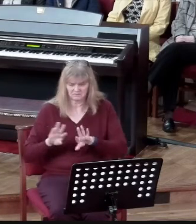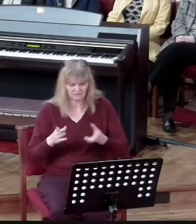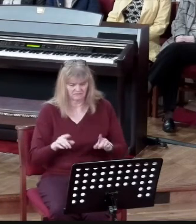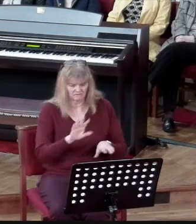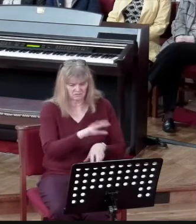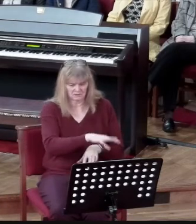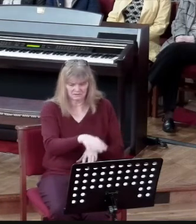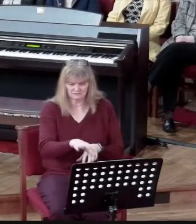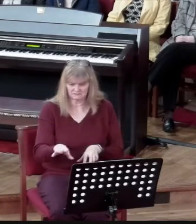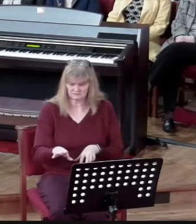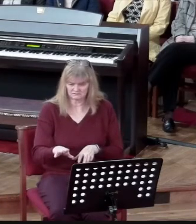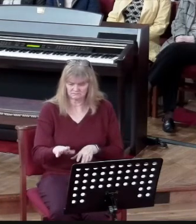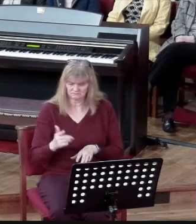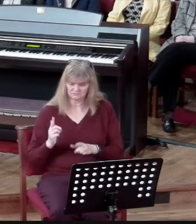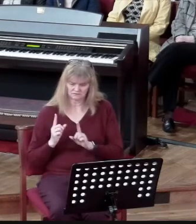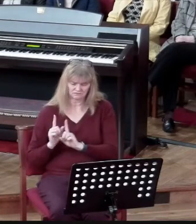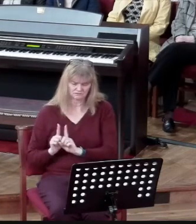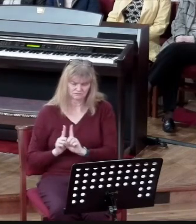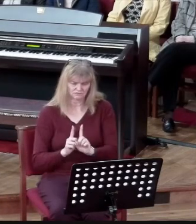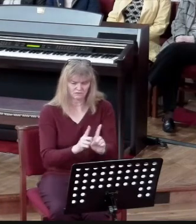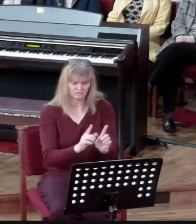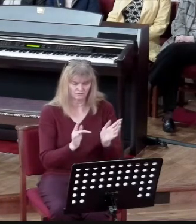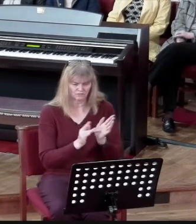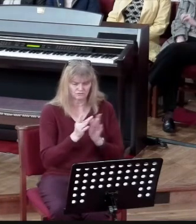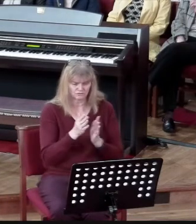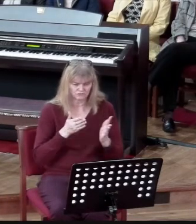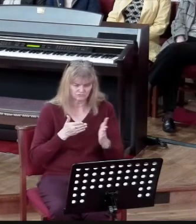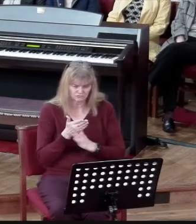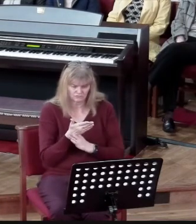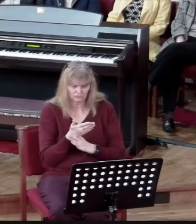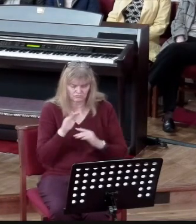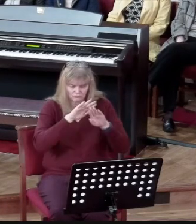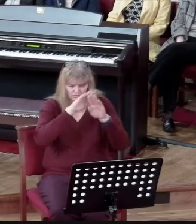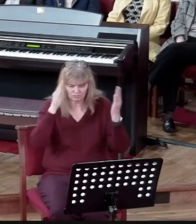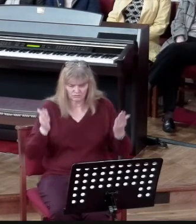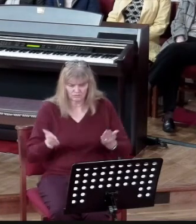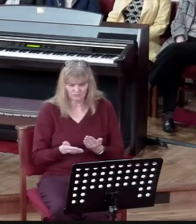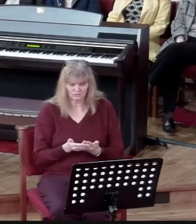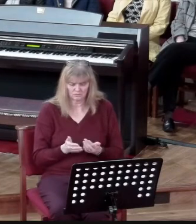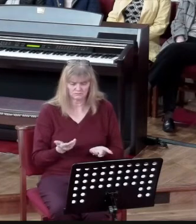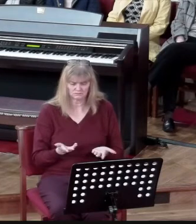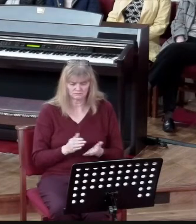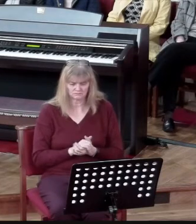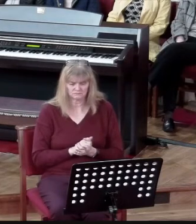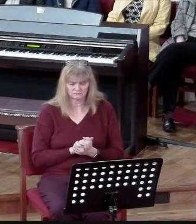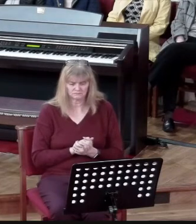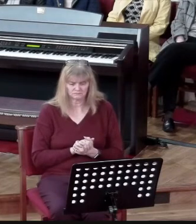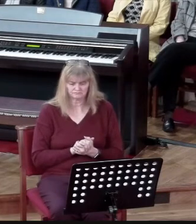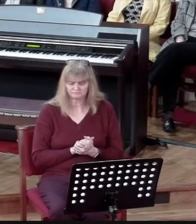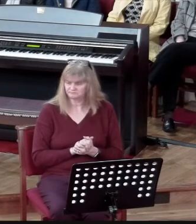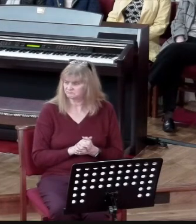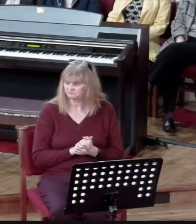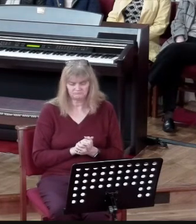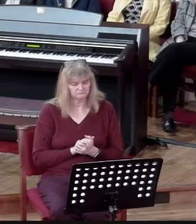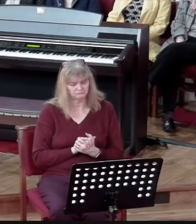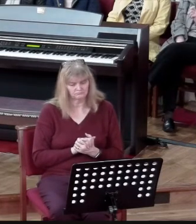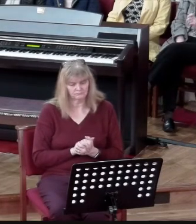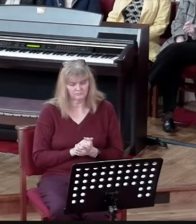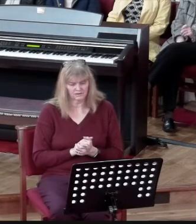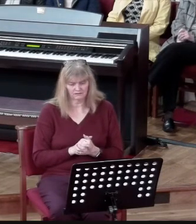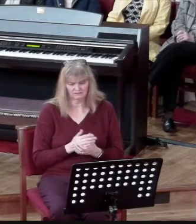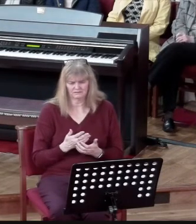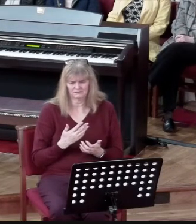It's about how they can't do that work on their own. And it's about Jesus' invitation to them and to us to get